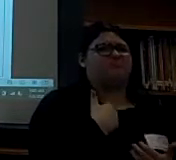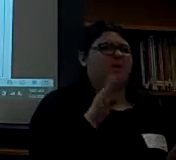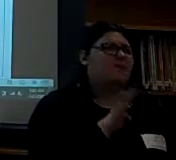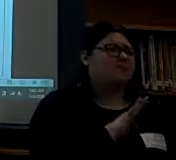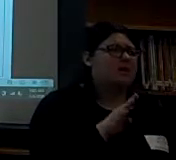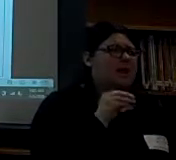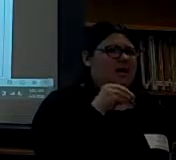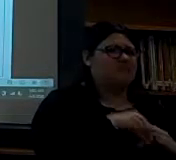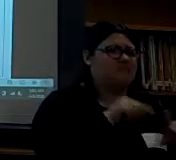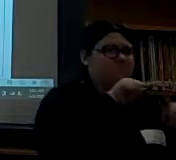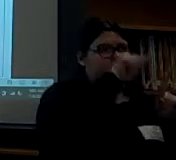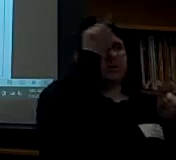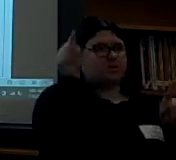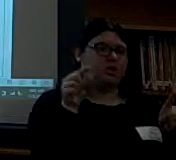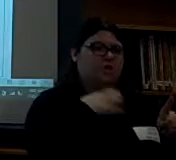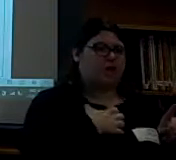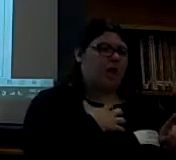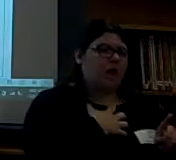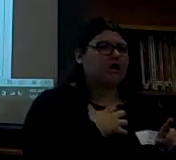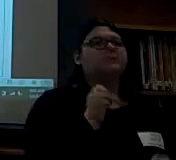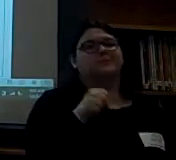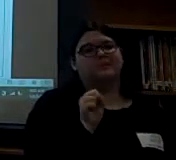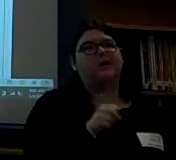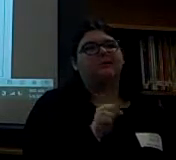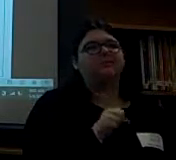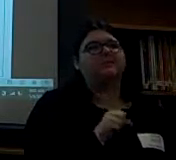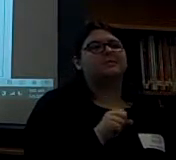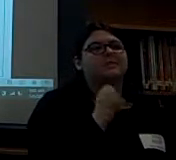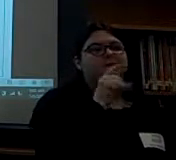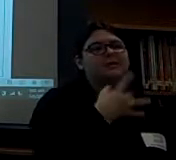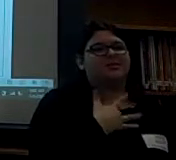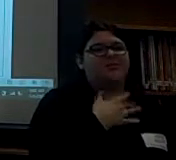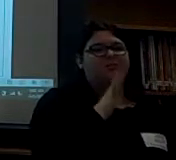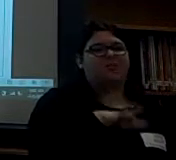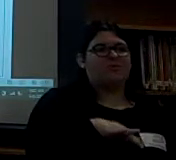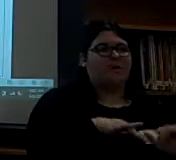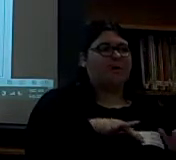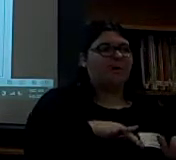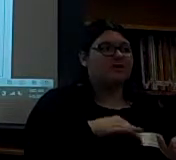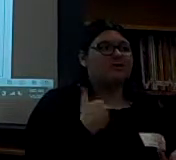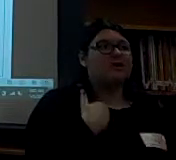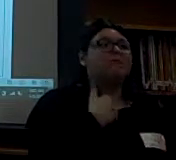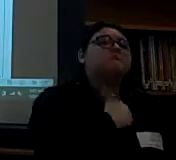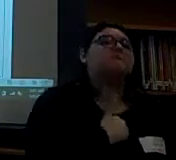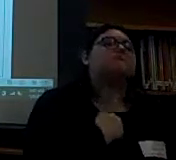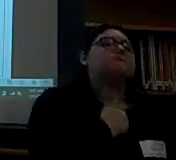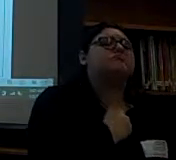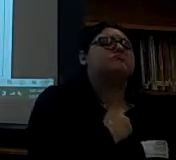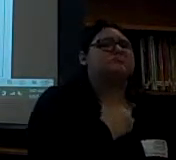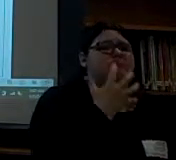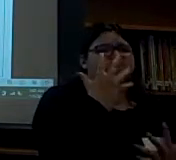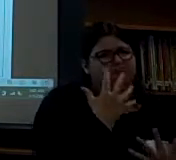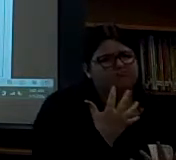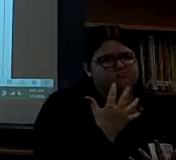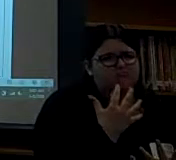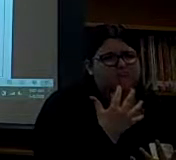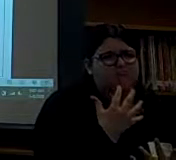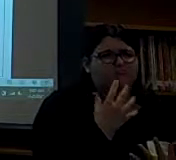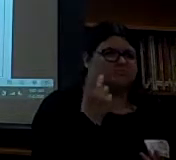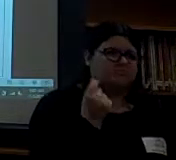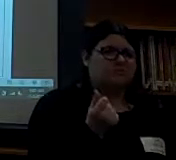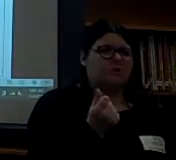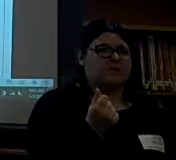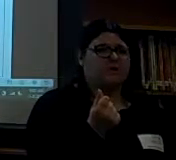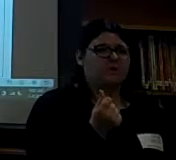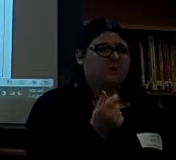10 minutes ago. Absolutely. Yeah. Kids often also feel bad. That's when you get the I'm sorries. sad, yeah. Uh-huh. And all of a sudden they